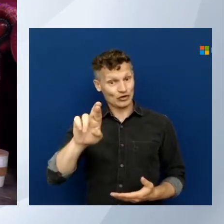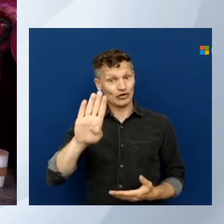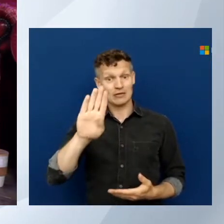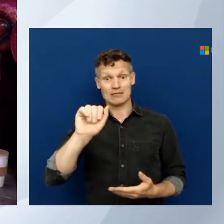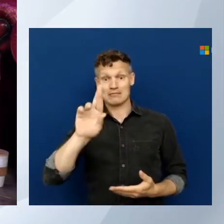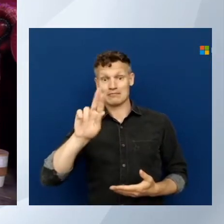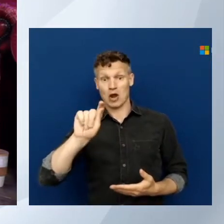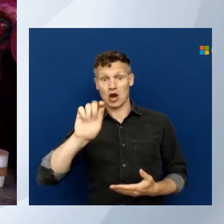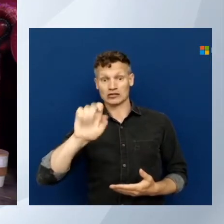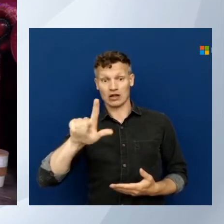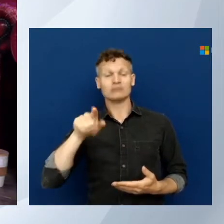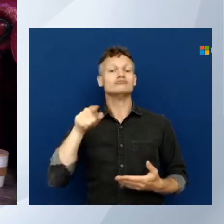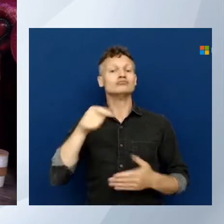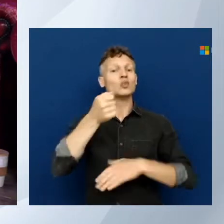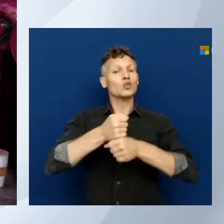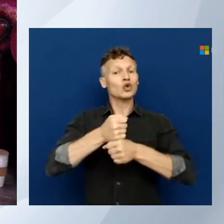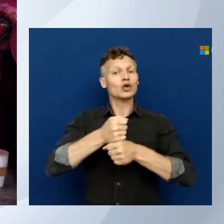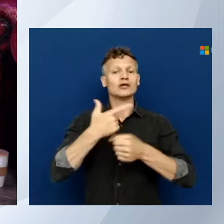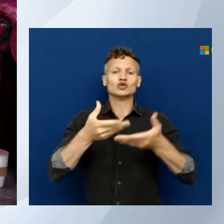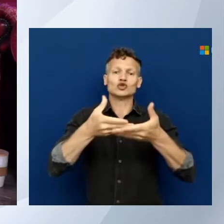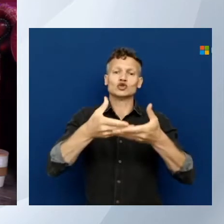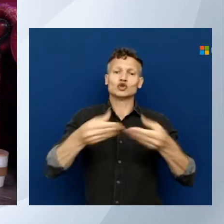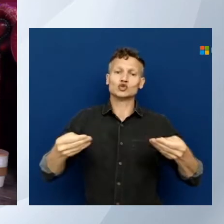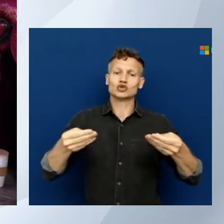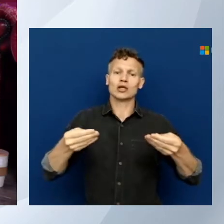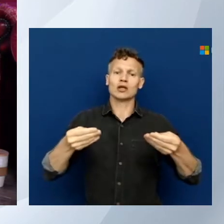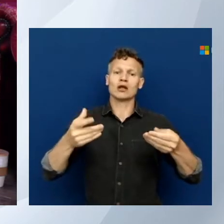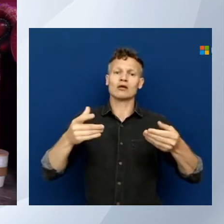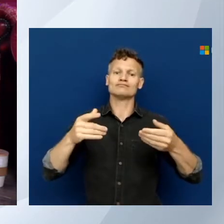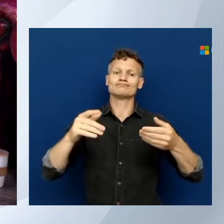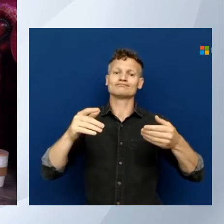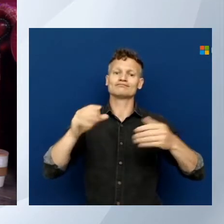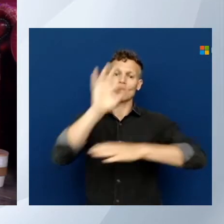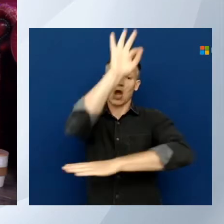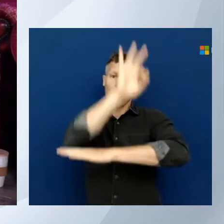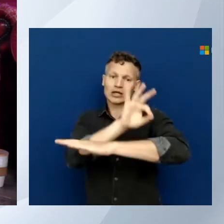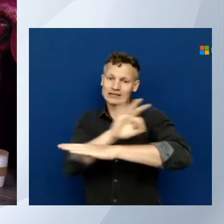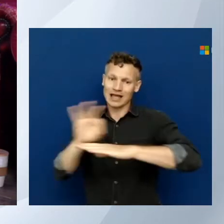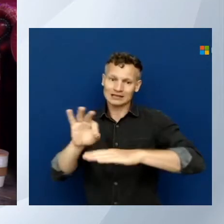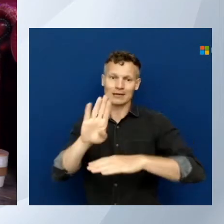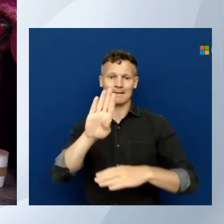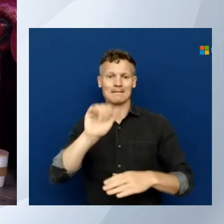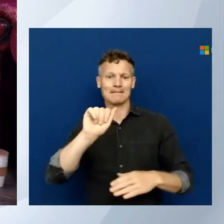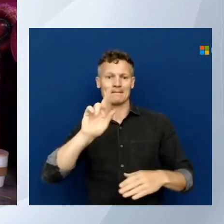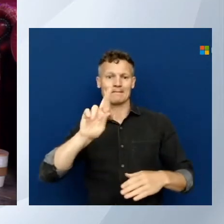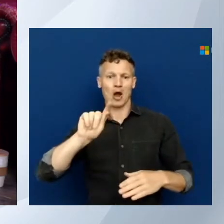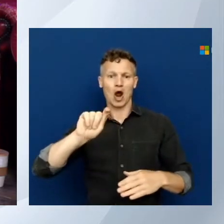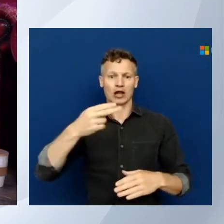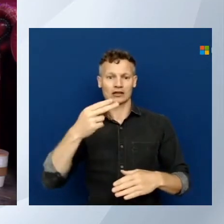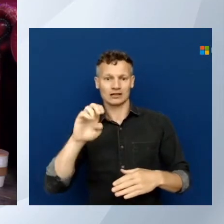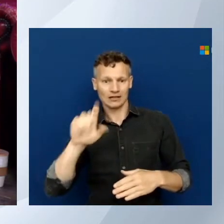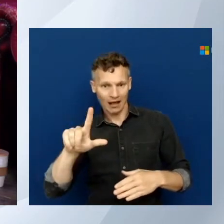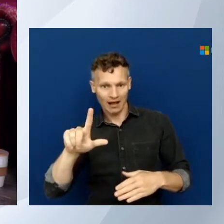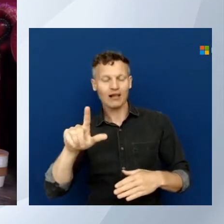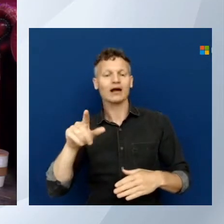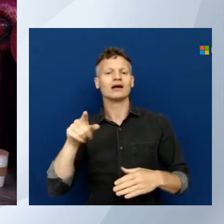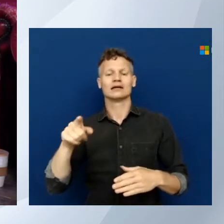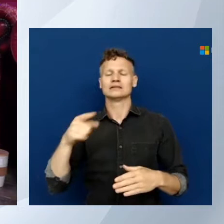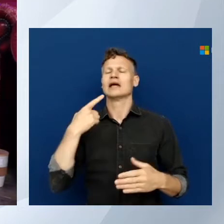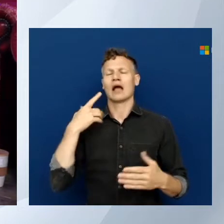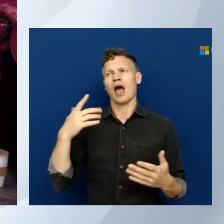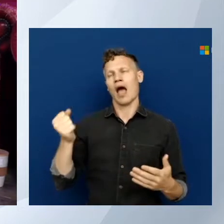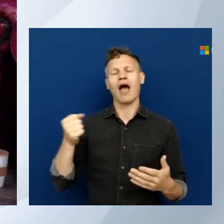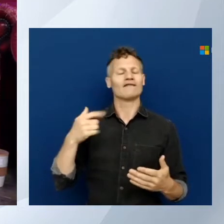an MVP and a Citrix technology professional. Oh yeah, I gather a lot of titles. Like boarding